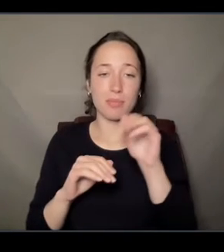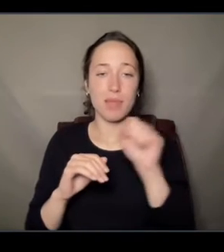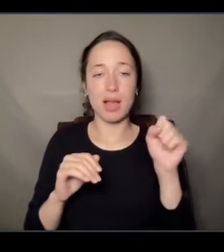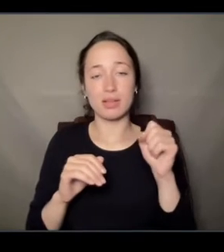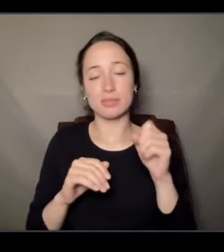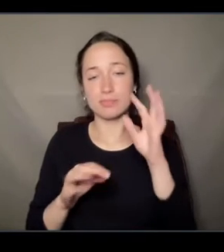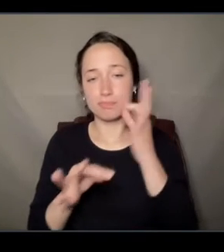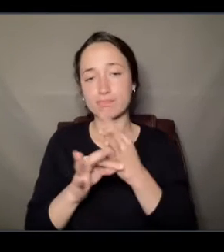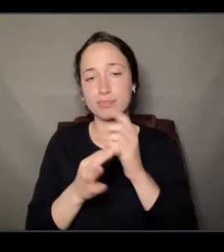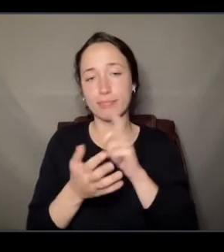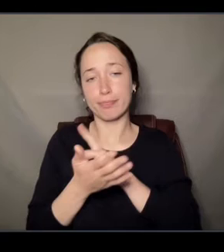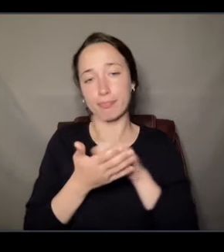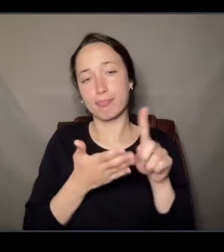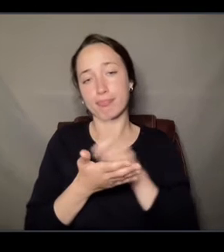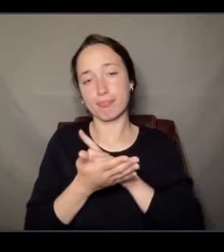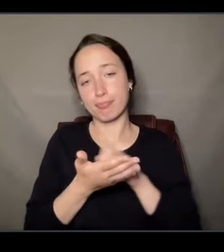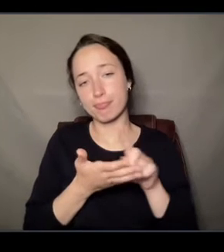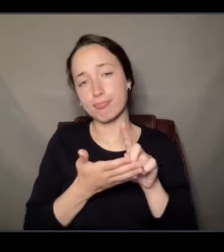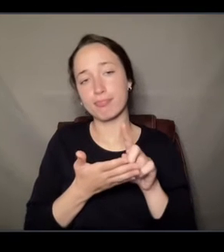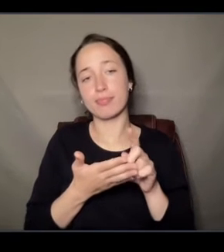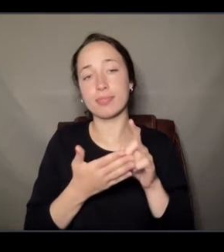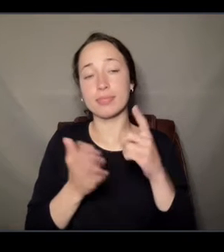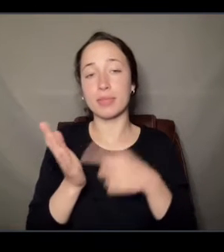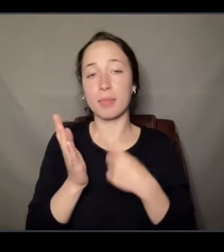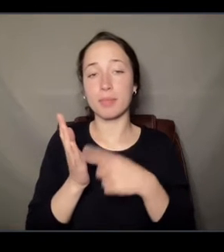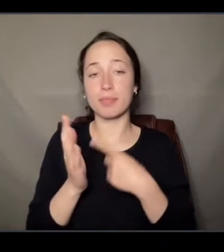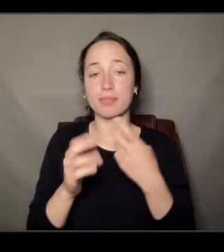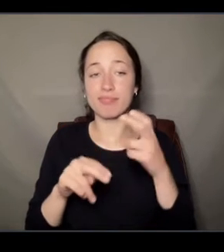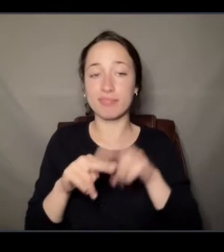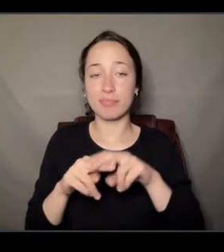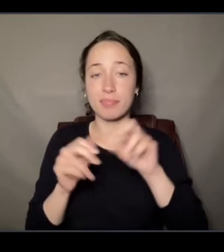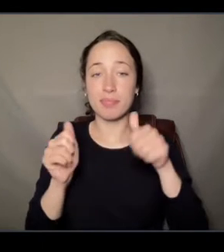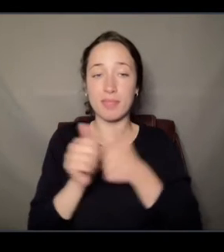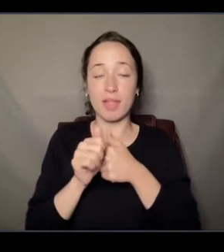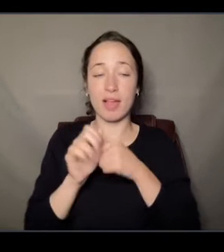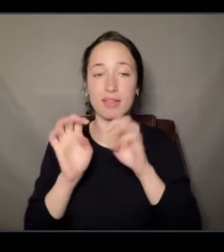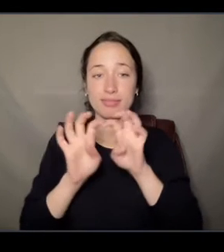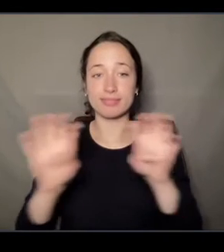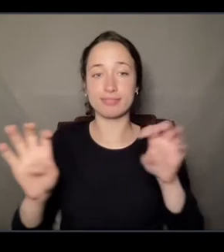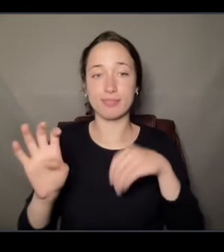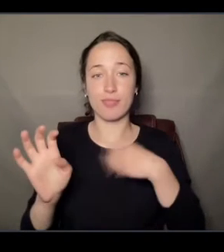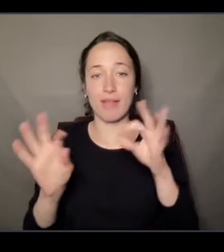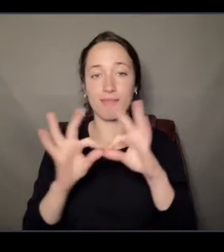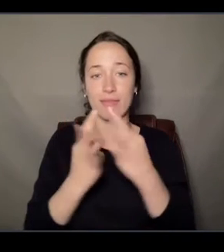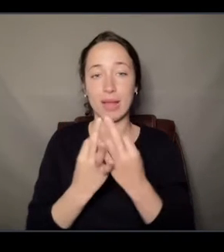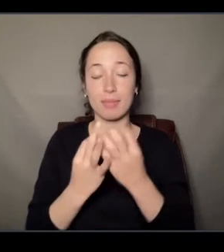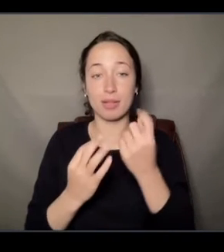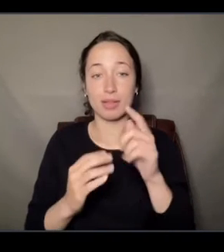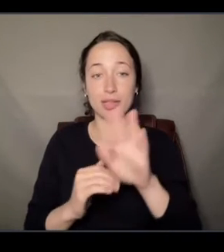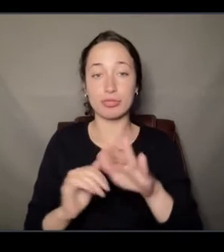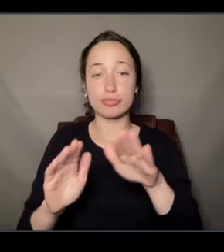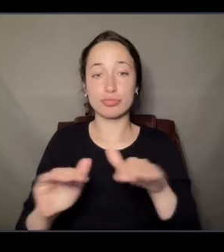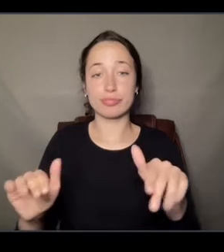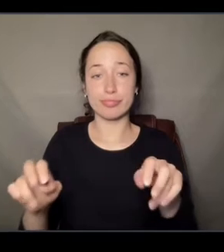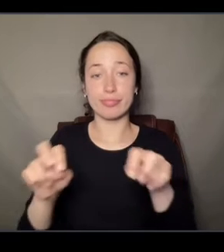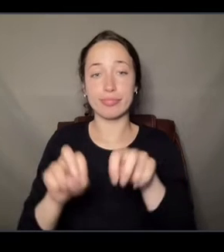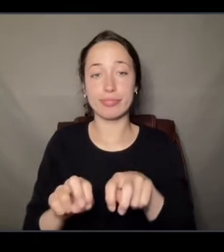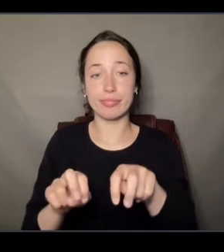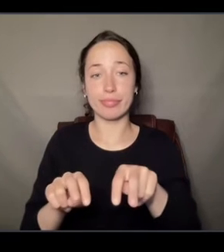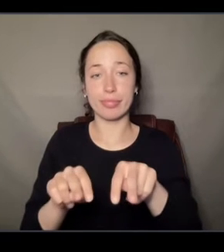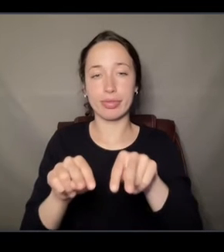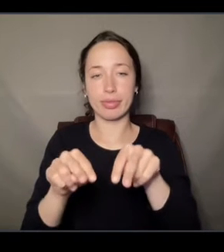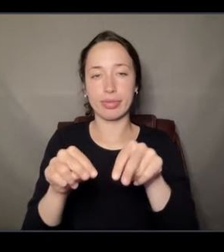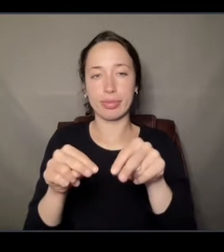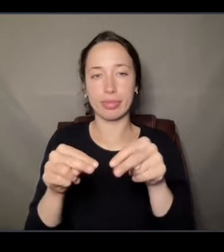Mass faithfully every week, which sometimes meant sitting behind a white family whose small children would